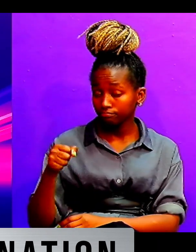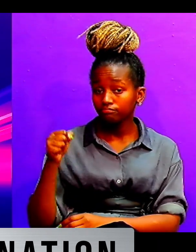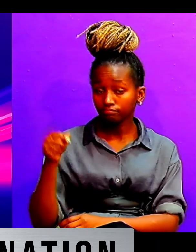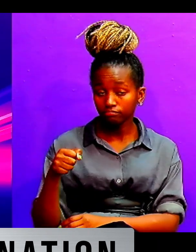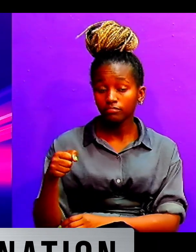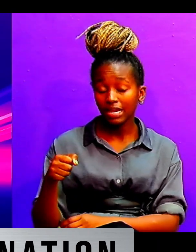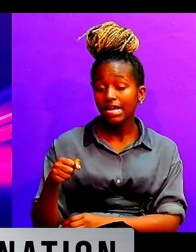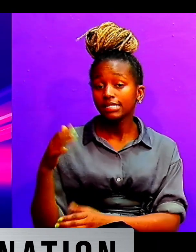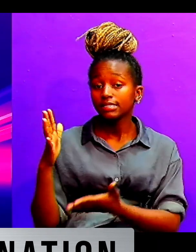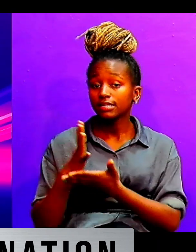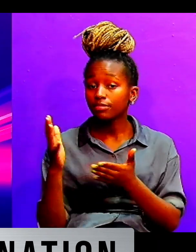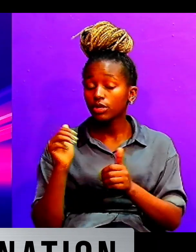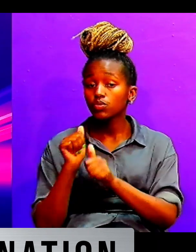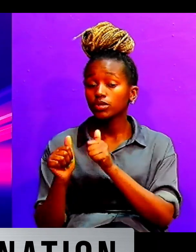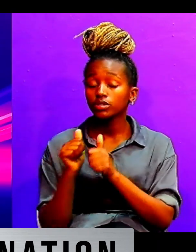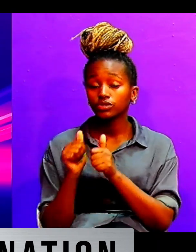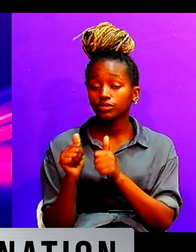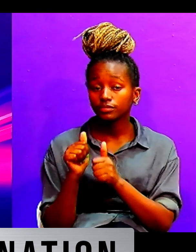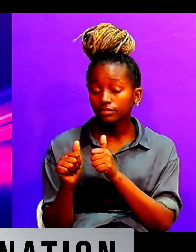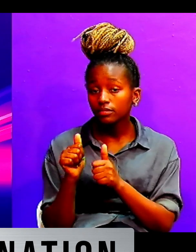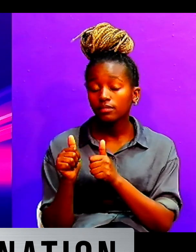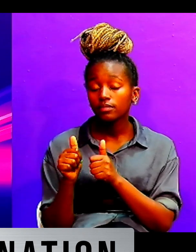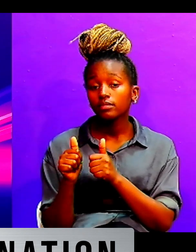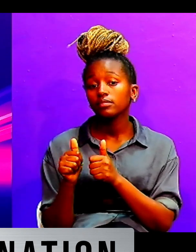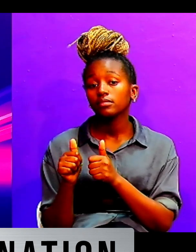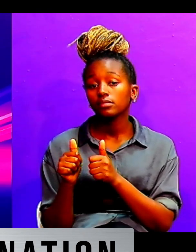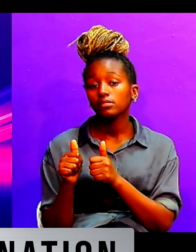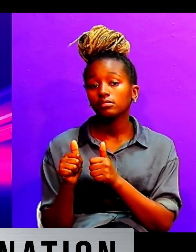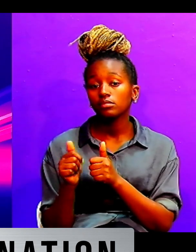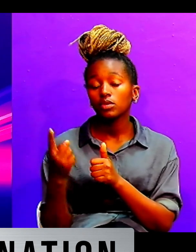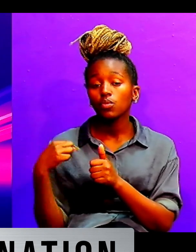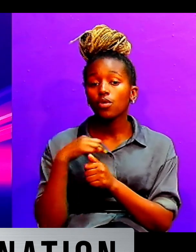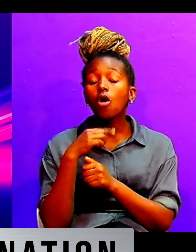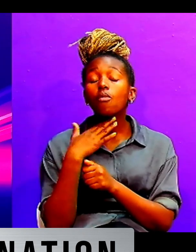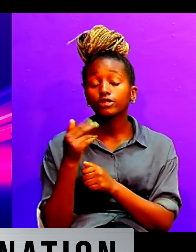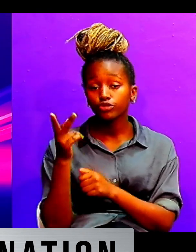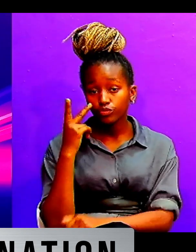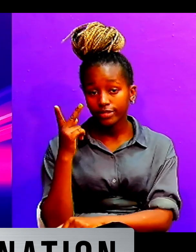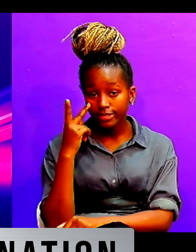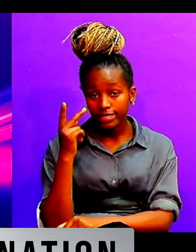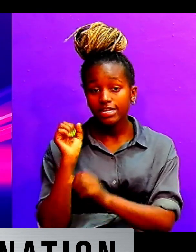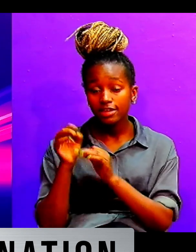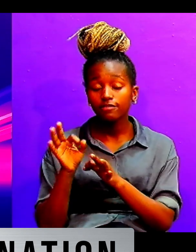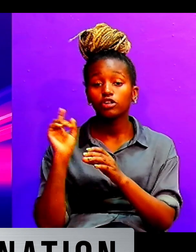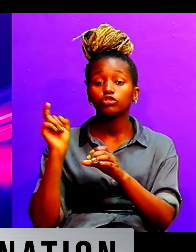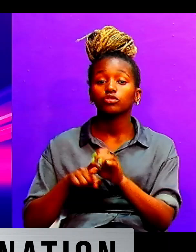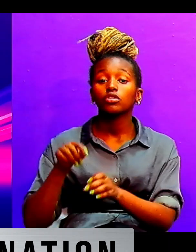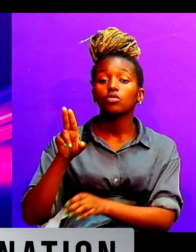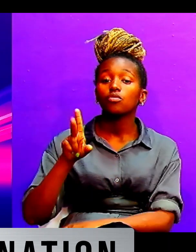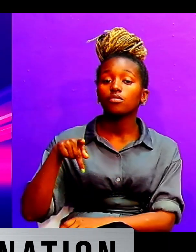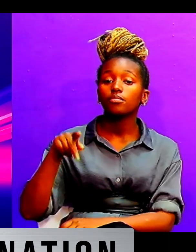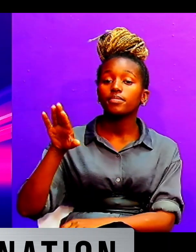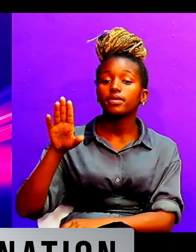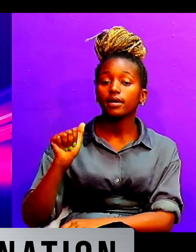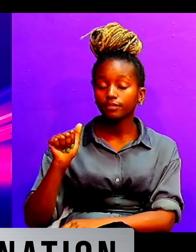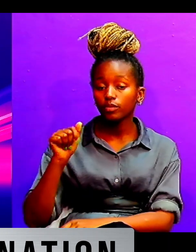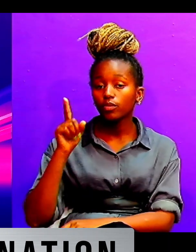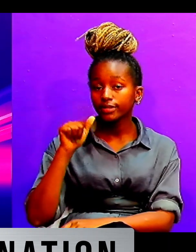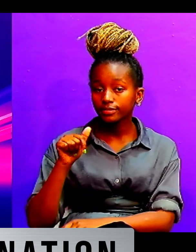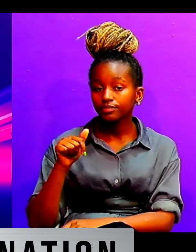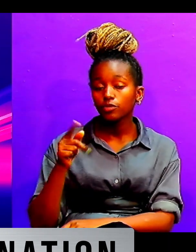the brilliant thing, or one of those first things that you'll see once you get to UPIA or to our website. Yes. You'll see